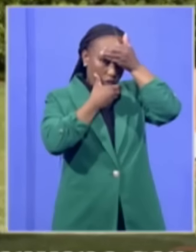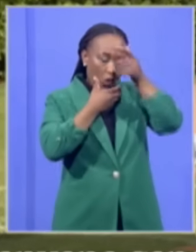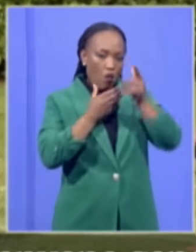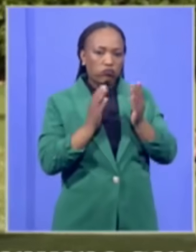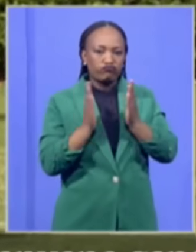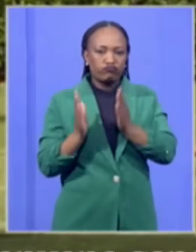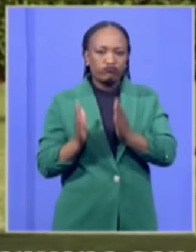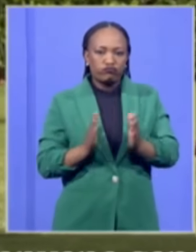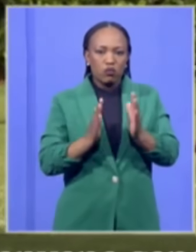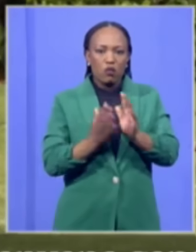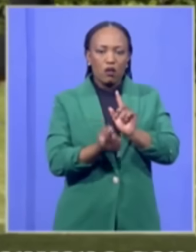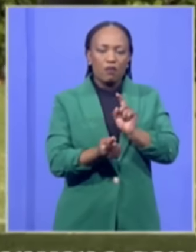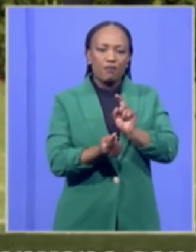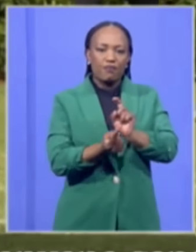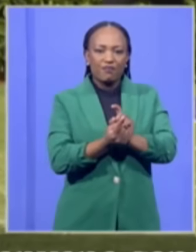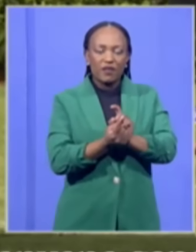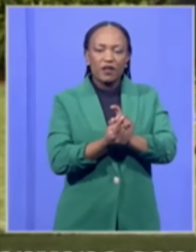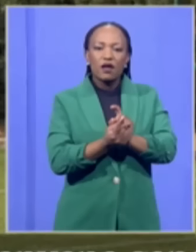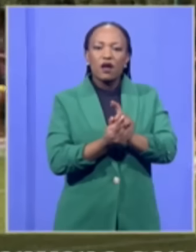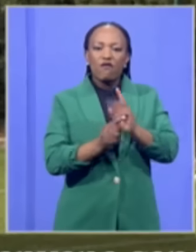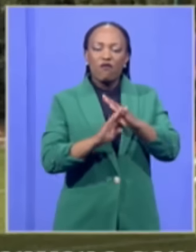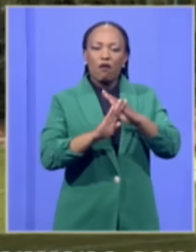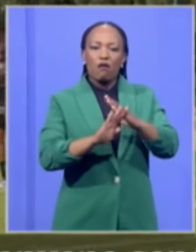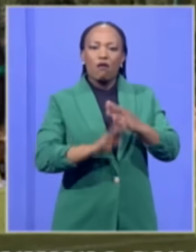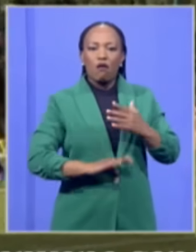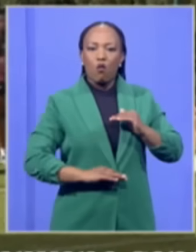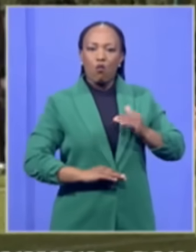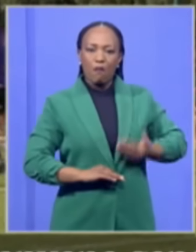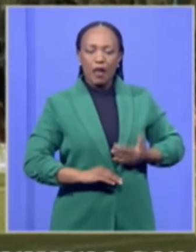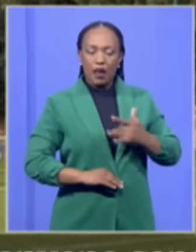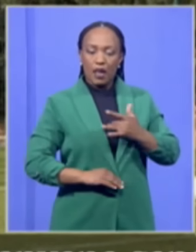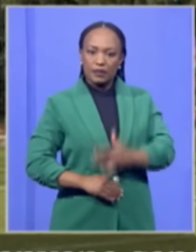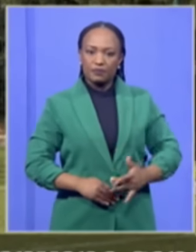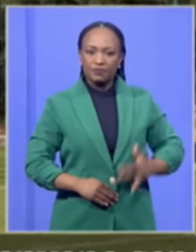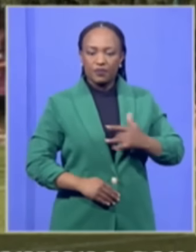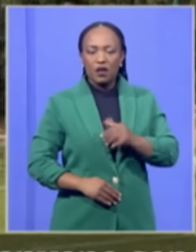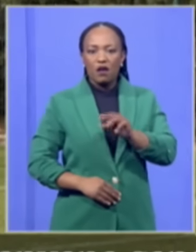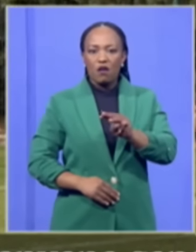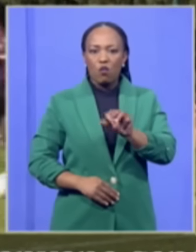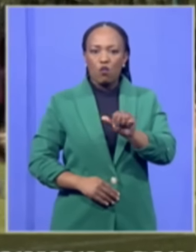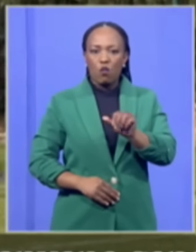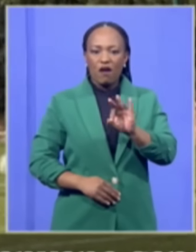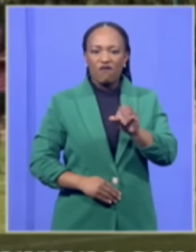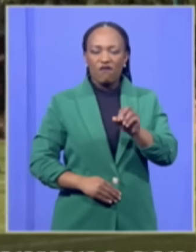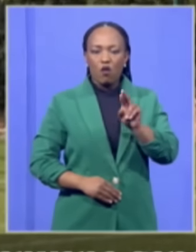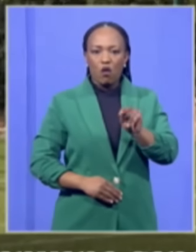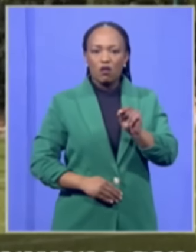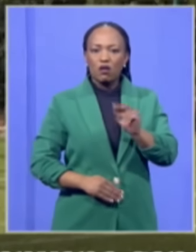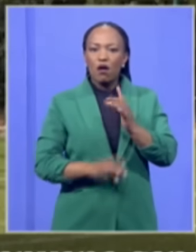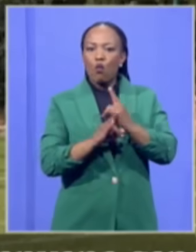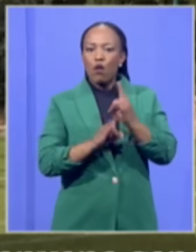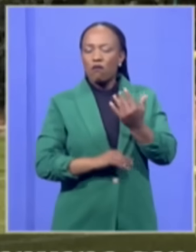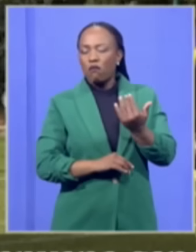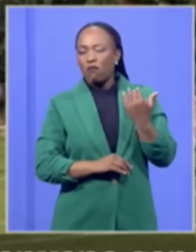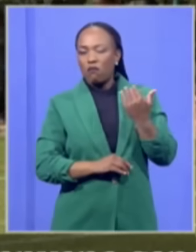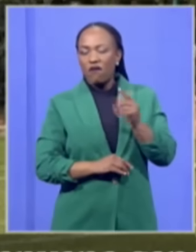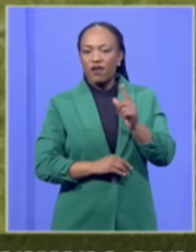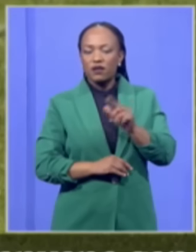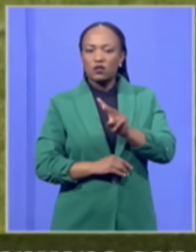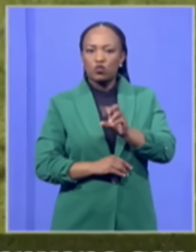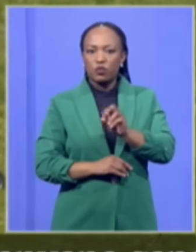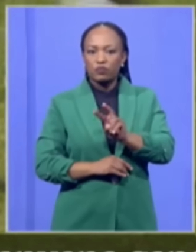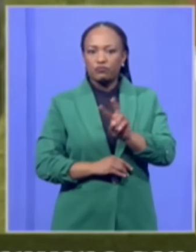go šireletša sefoka sa bona sa Women's Africa Cup of Nations seo ba se tupilego la mathomo ka ngwaga ke